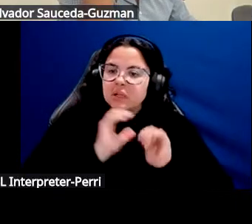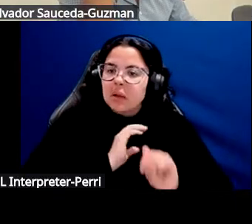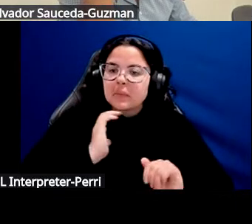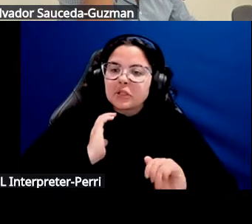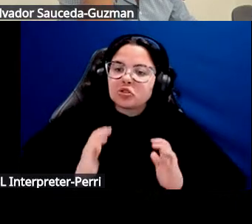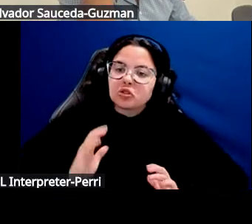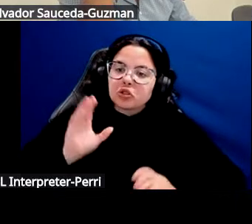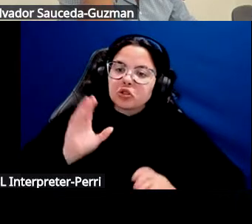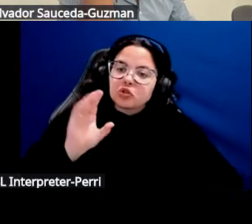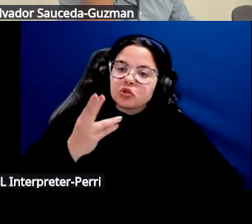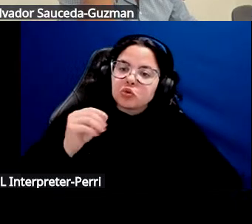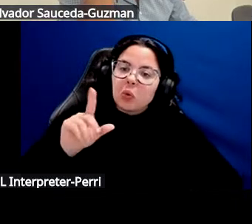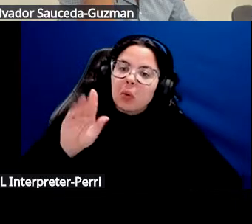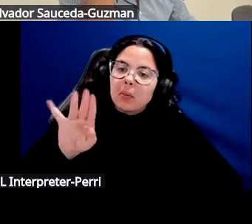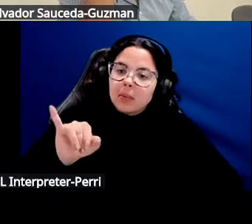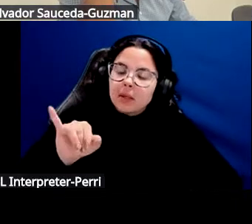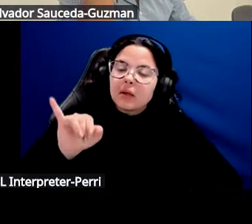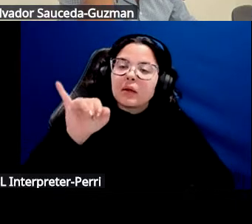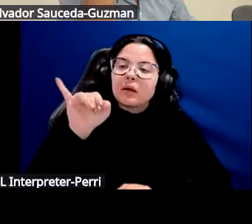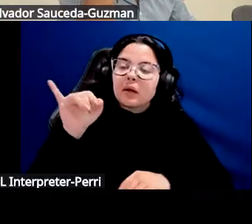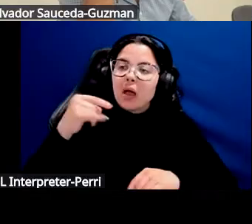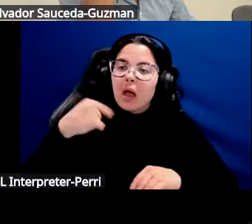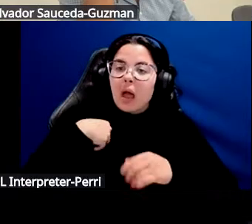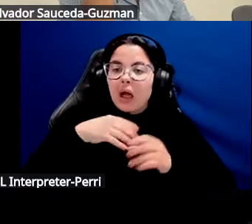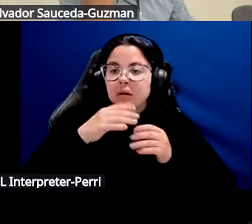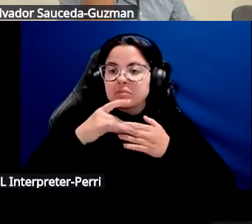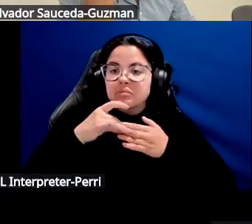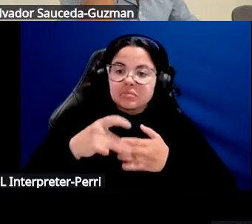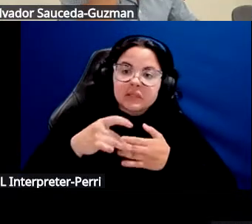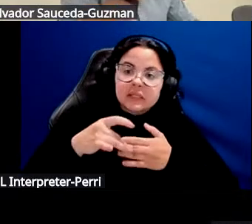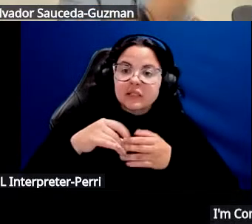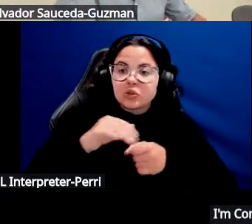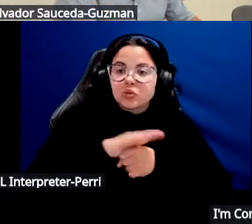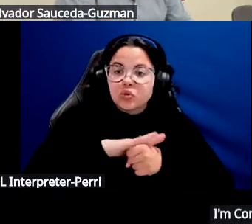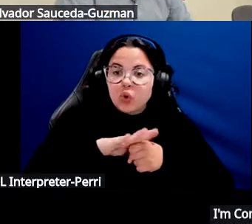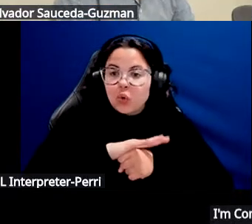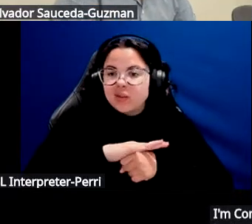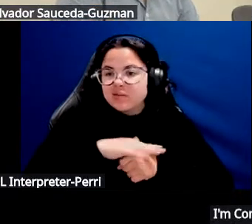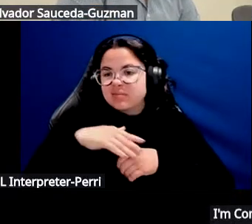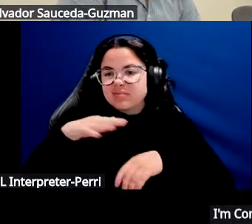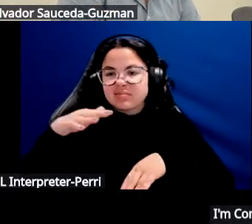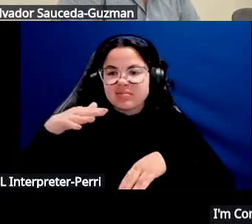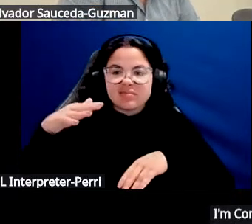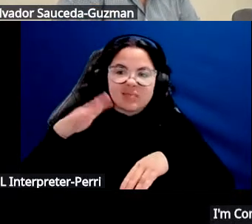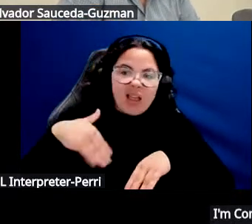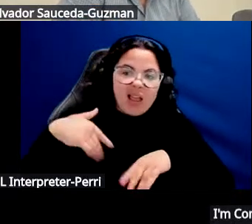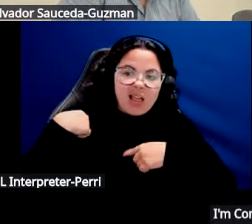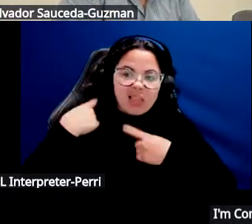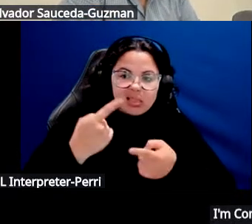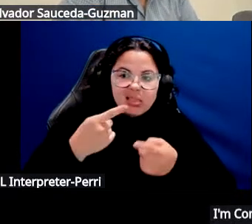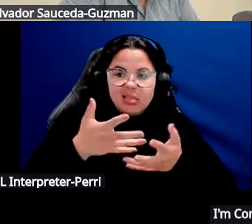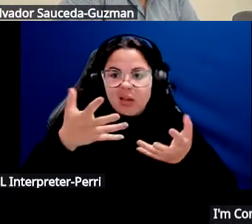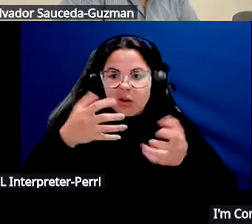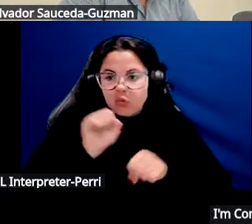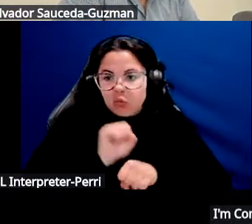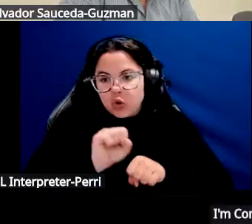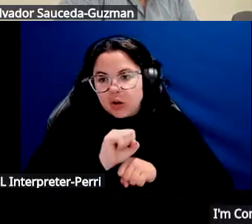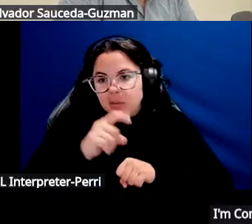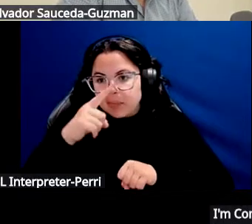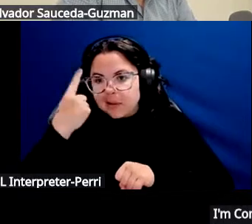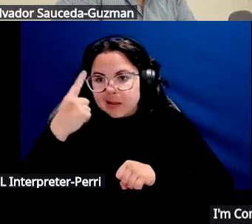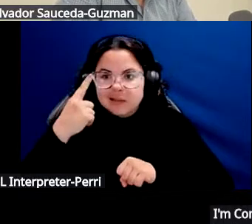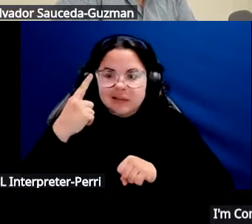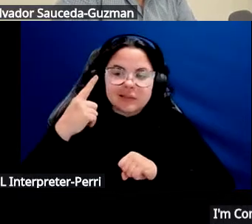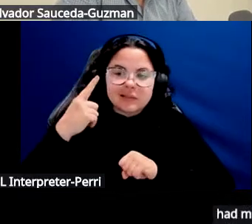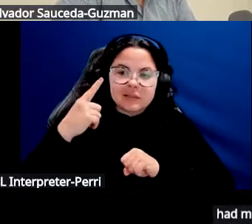ANC 5D Zoning Committee. We have not had much work for a while because the DC Board of Zoning Adjustment has been without